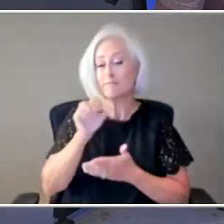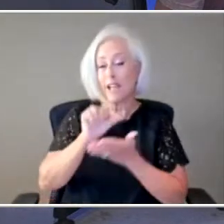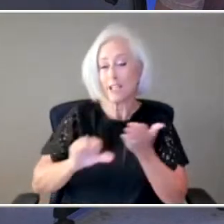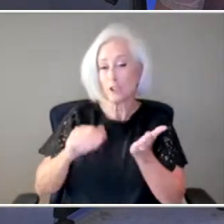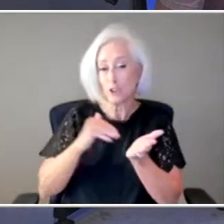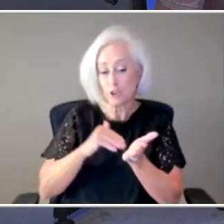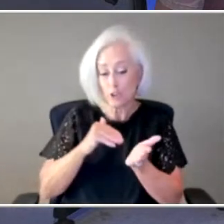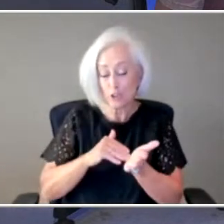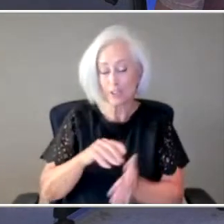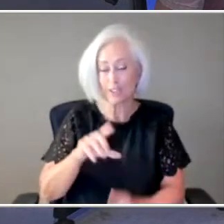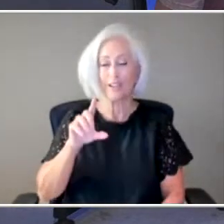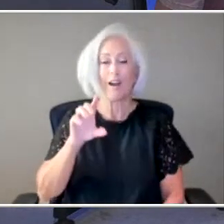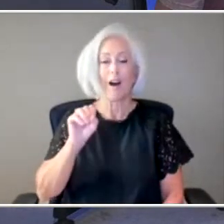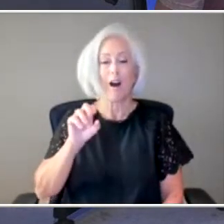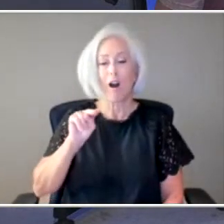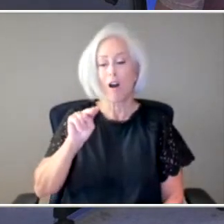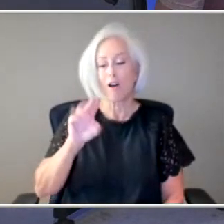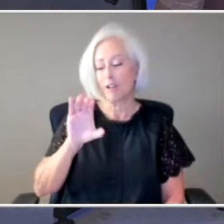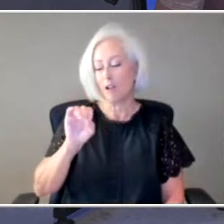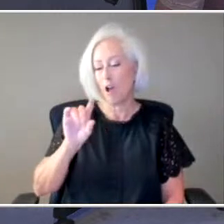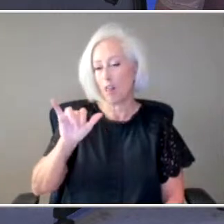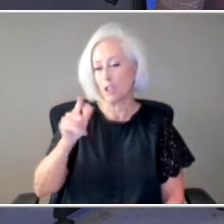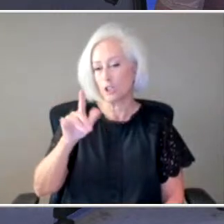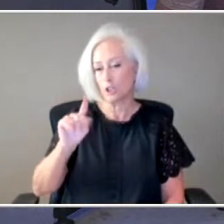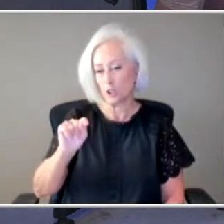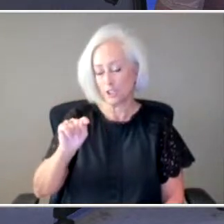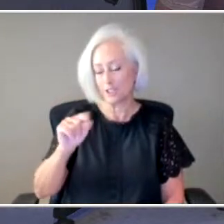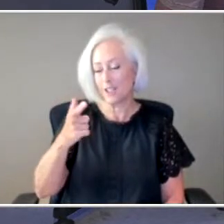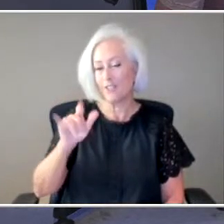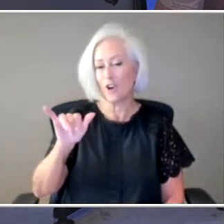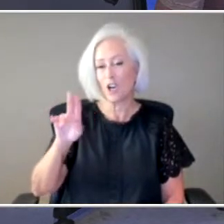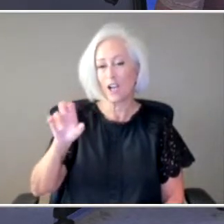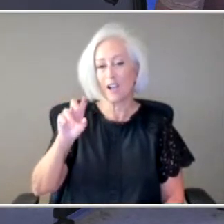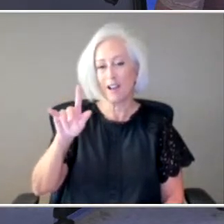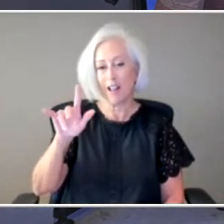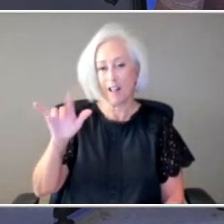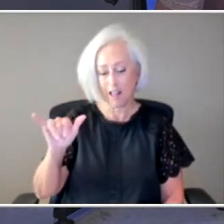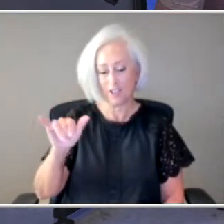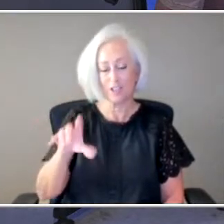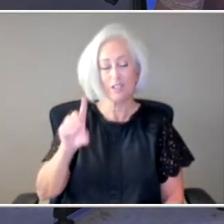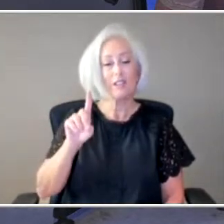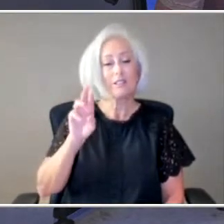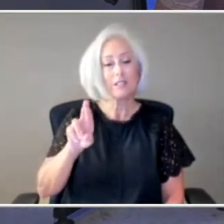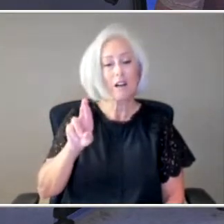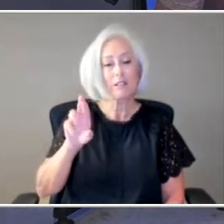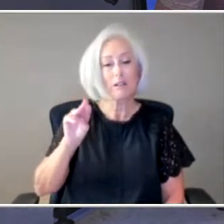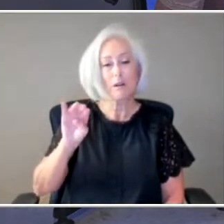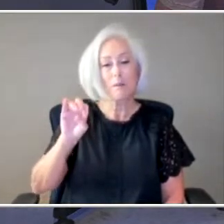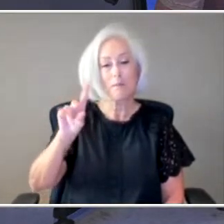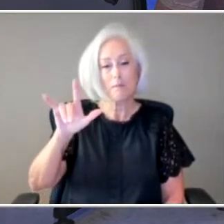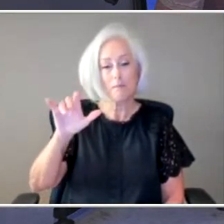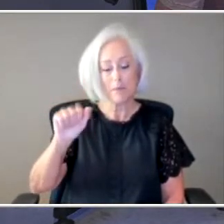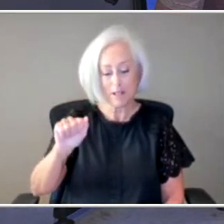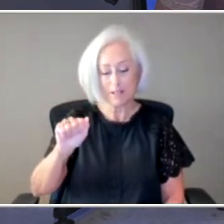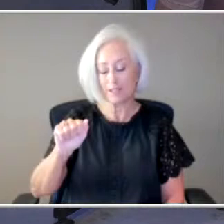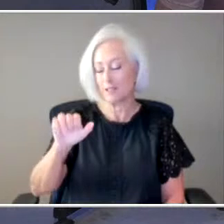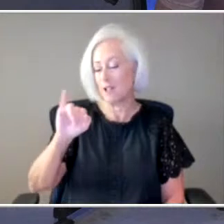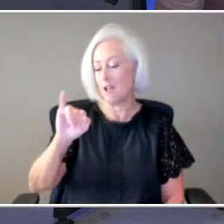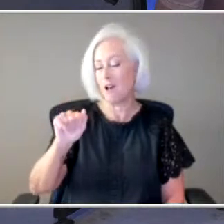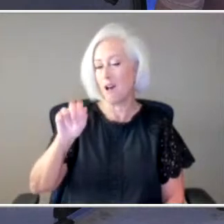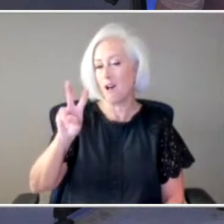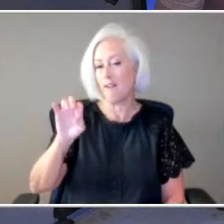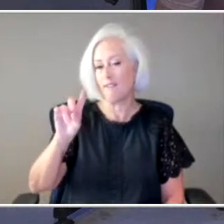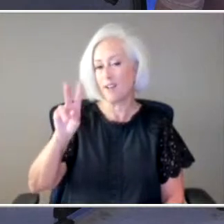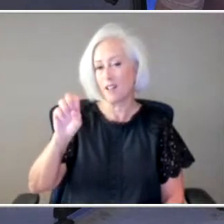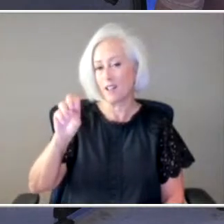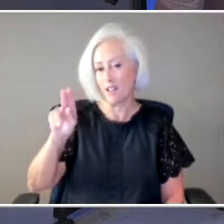Havliana, gynecologic oncologist here at the University of Kansas Cancer Center. We're glad you're both here to help spread awareness about ovarian